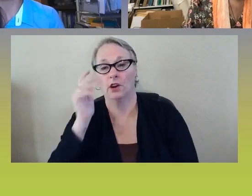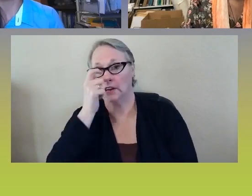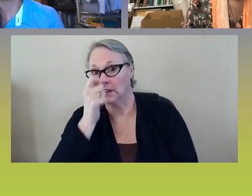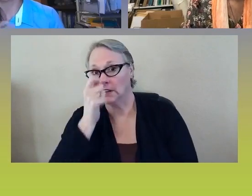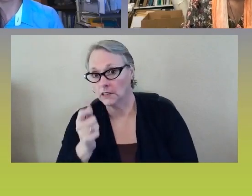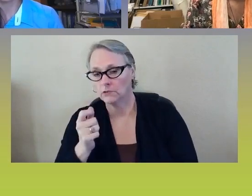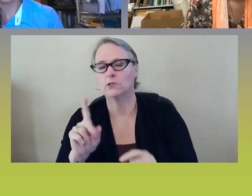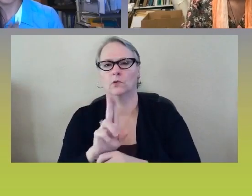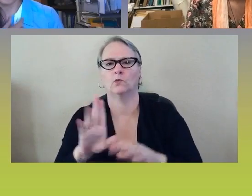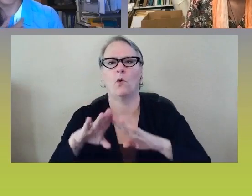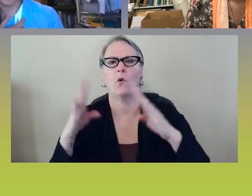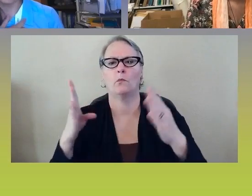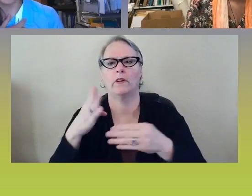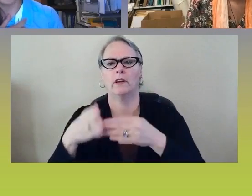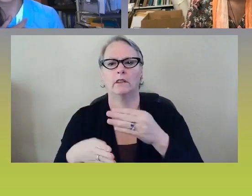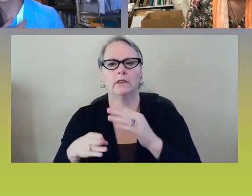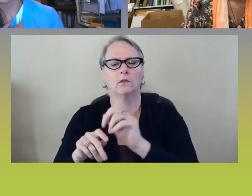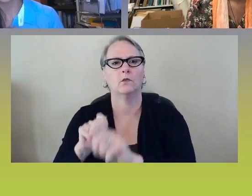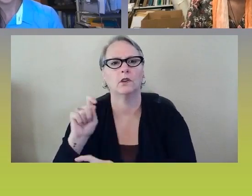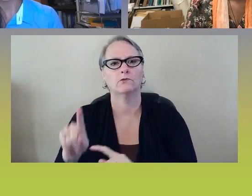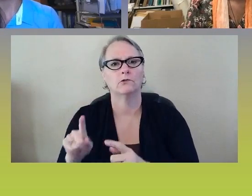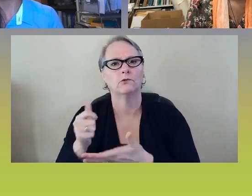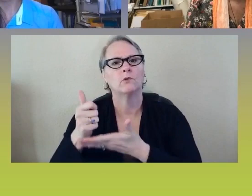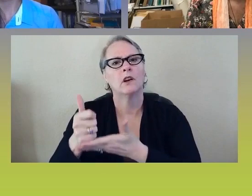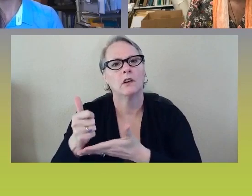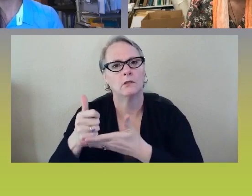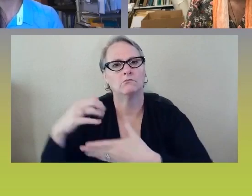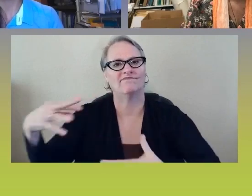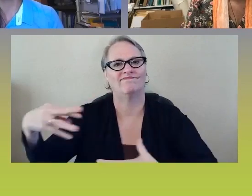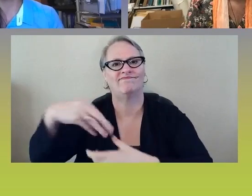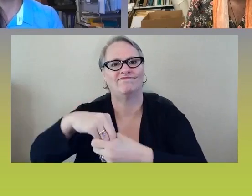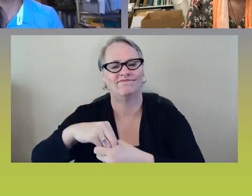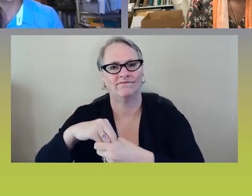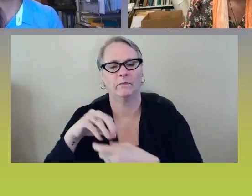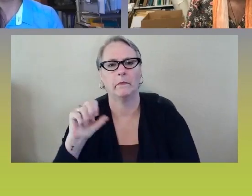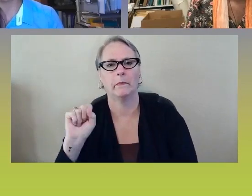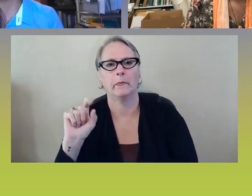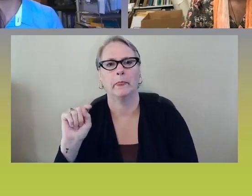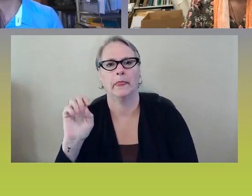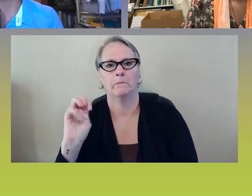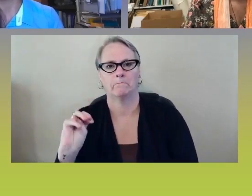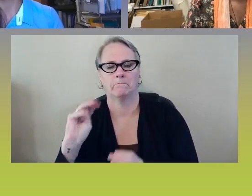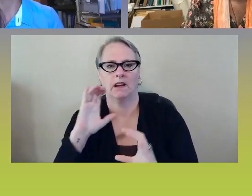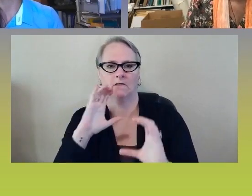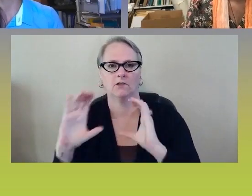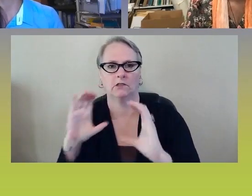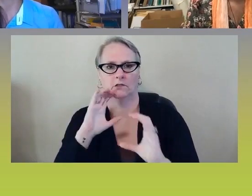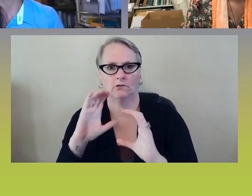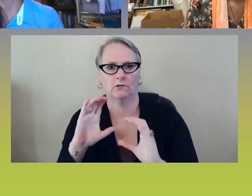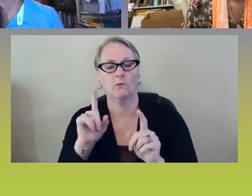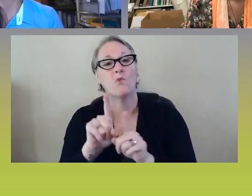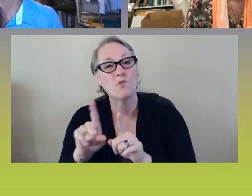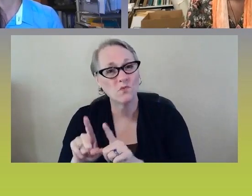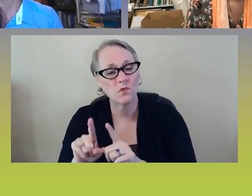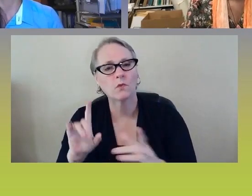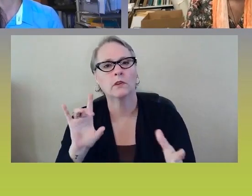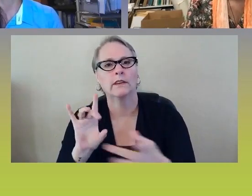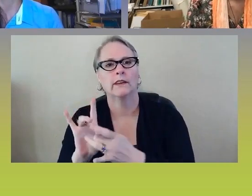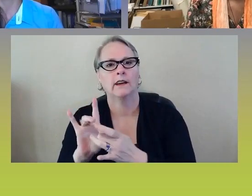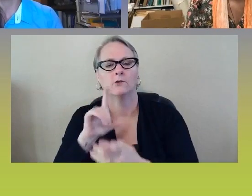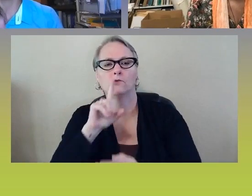help children engage in STEM conversation and also connect to a real life experiences. And that's what's